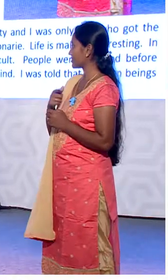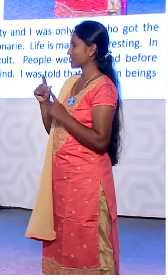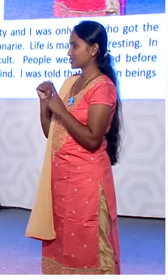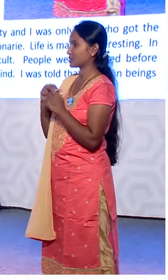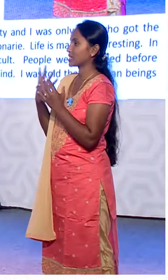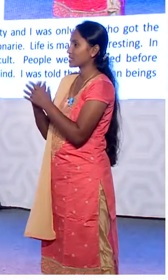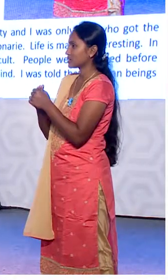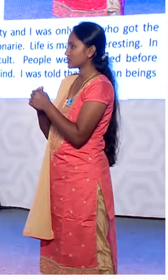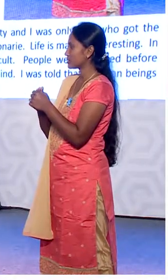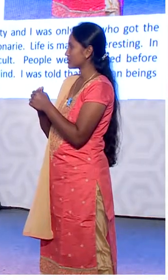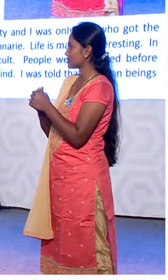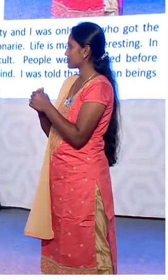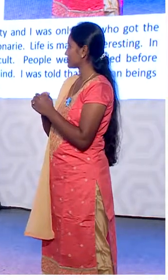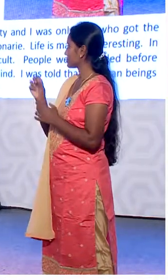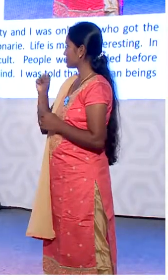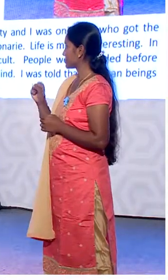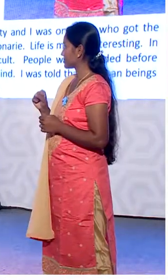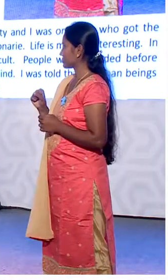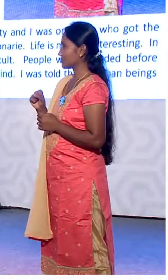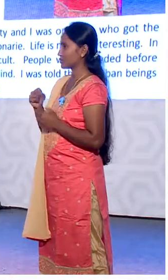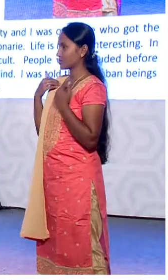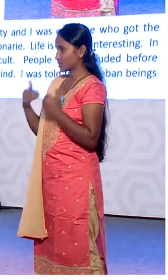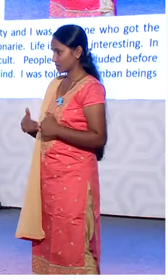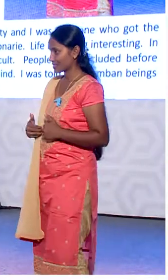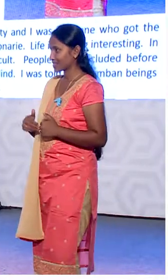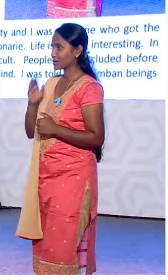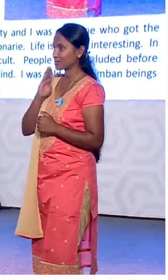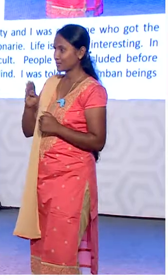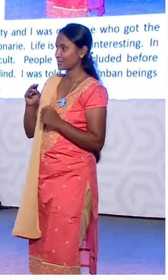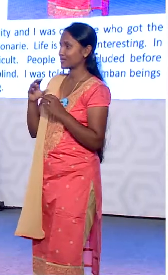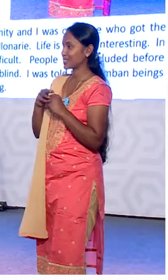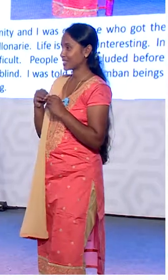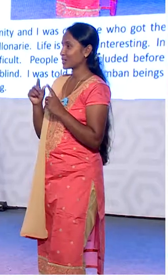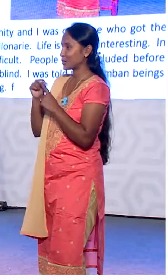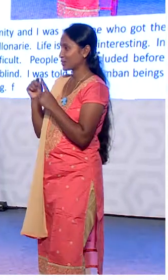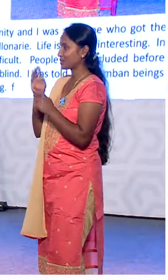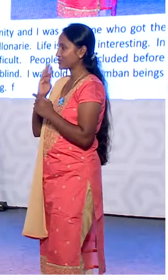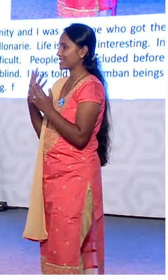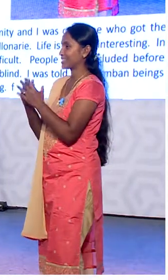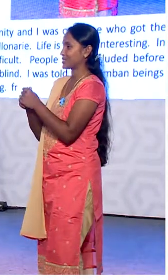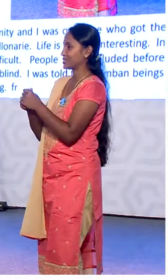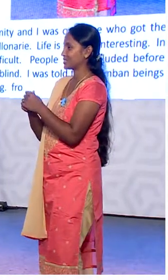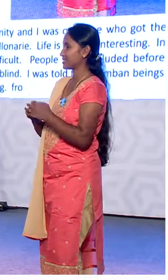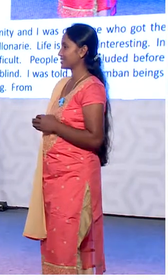inclusive? So from human being, from being inclusive to doing inclusive.